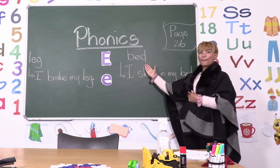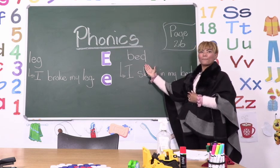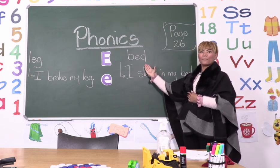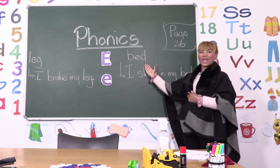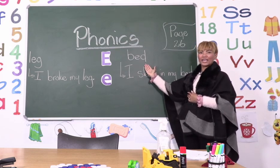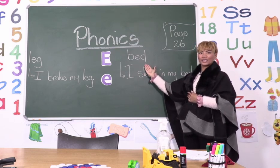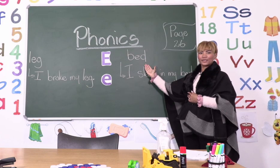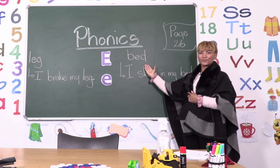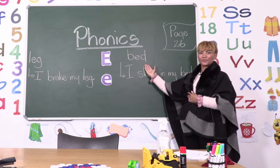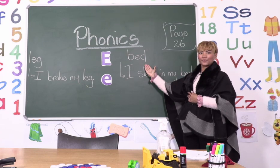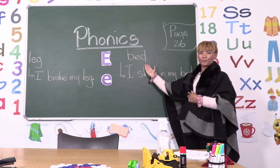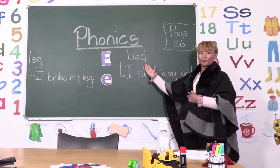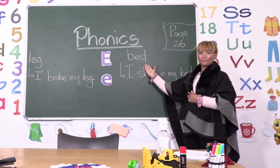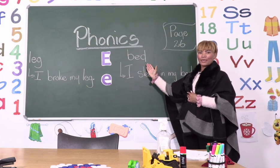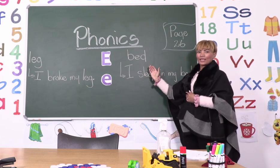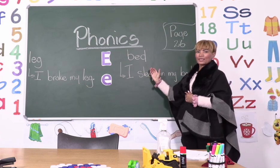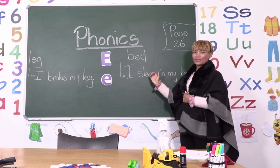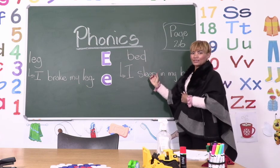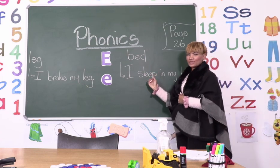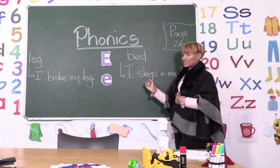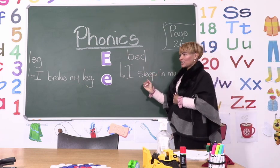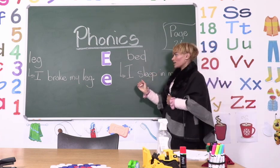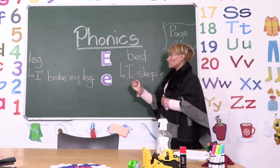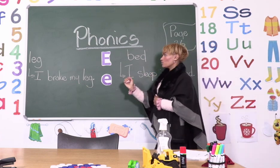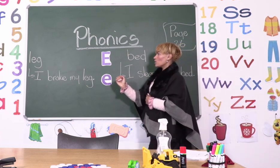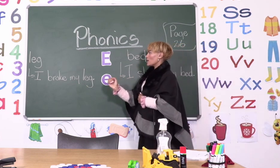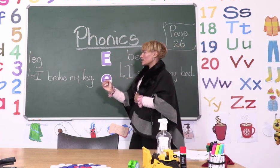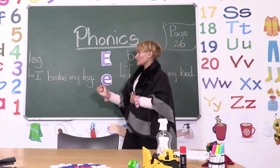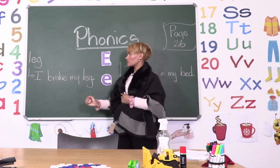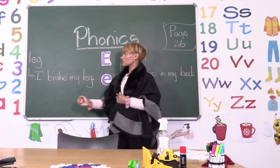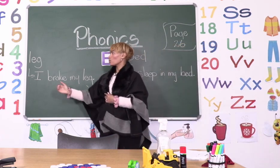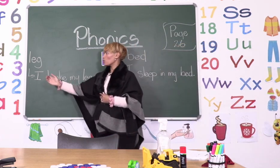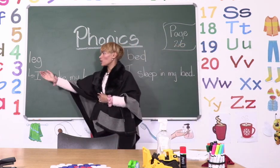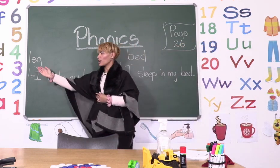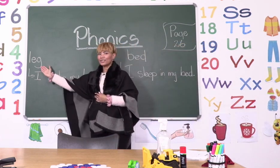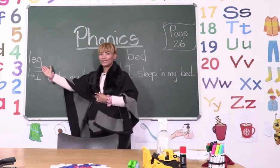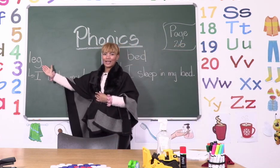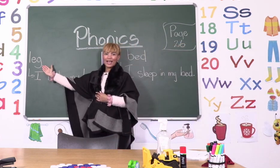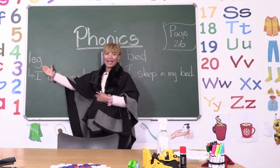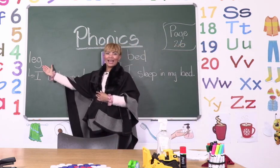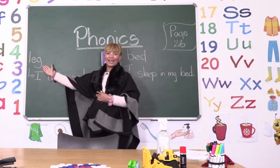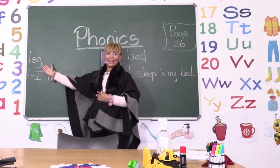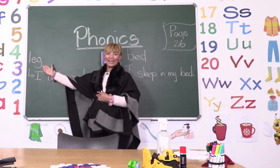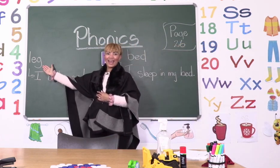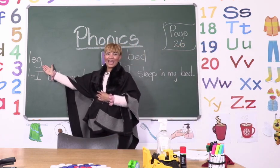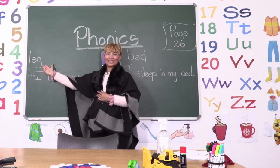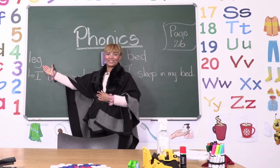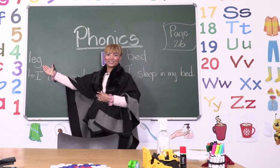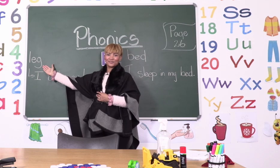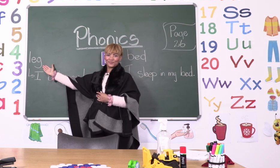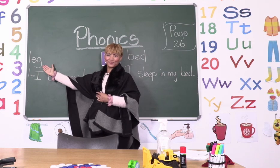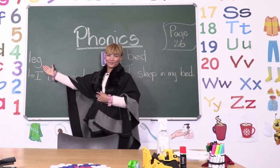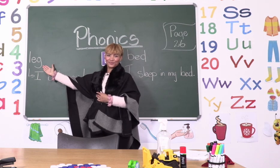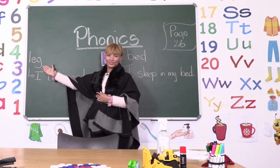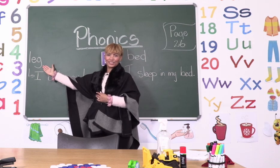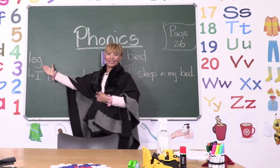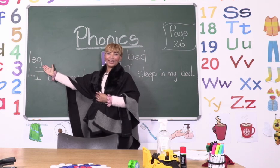here? Bed. The second word is the word leg.